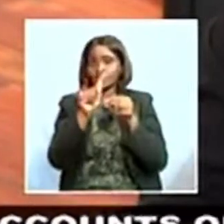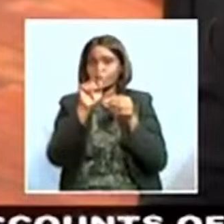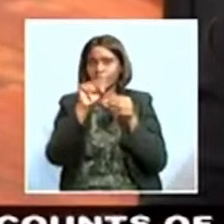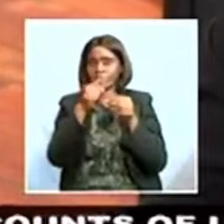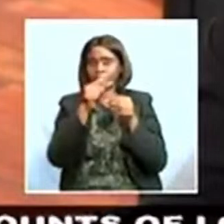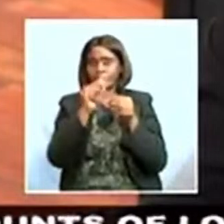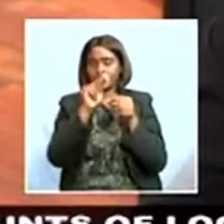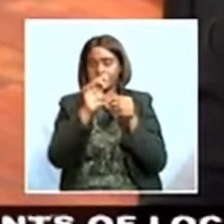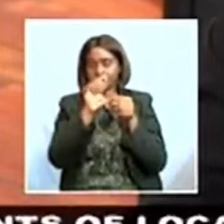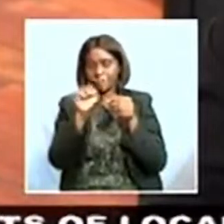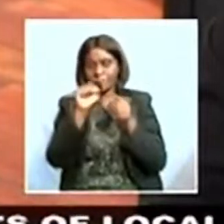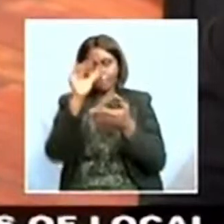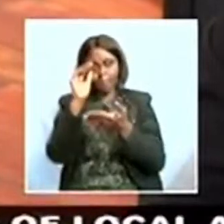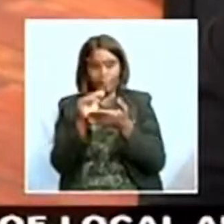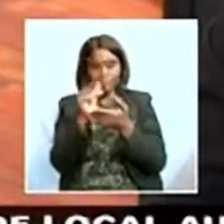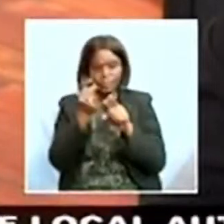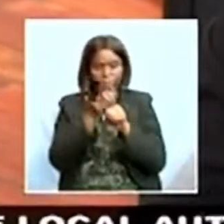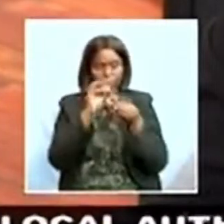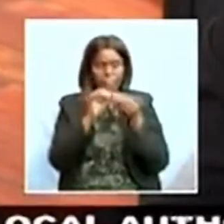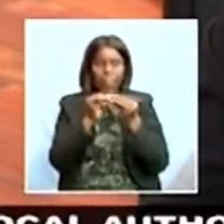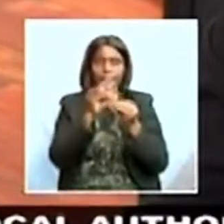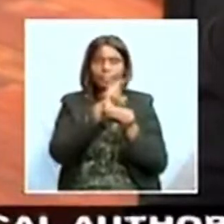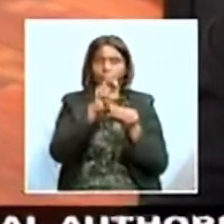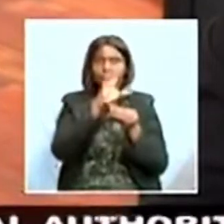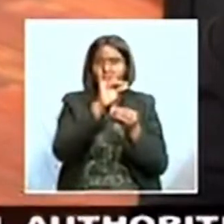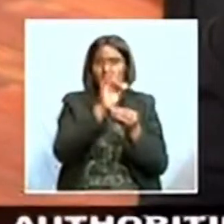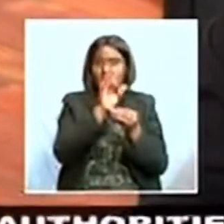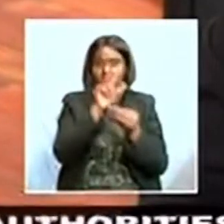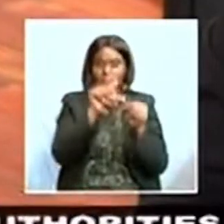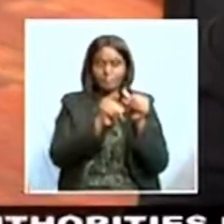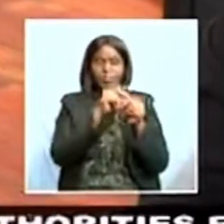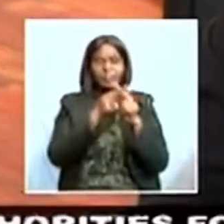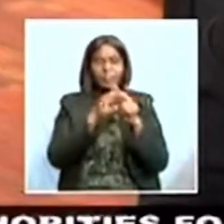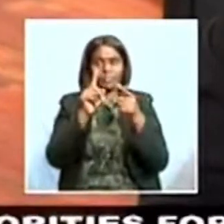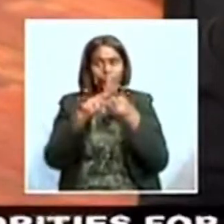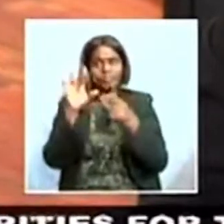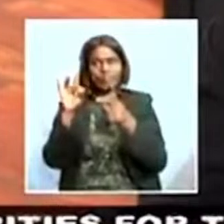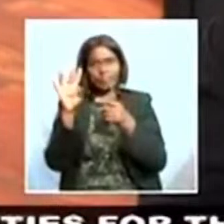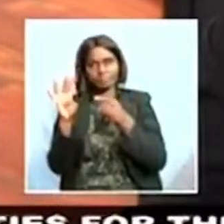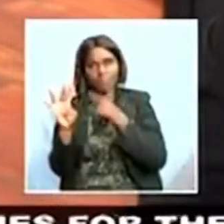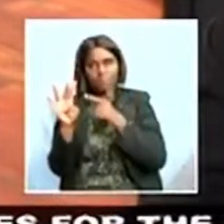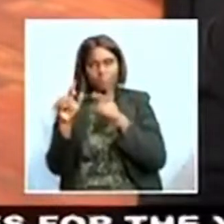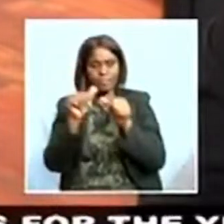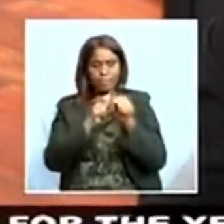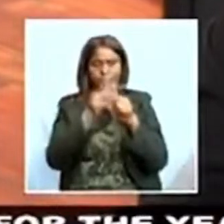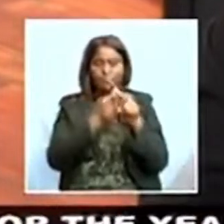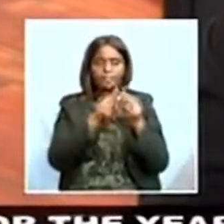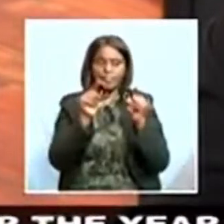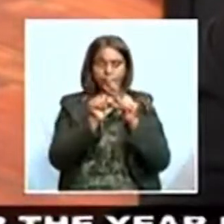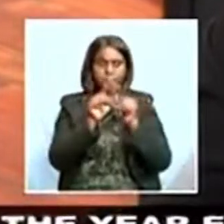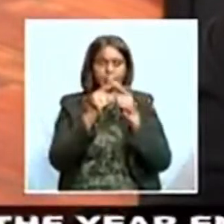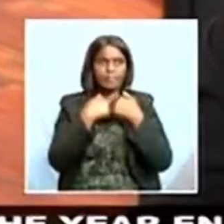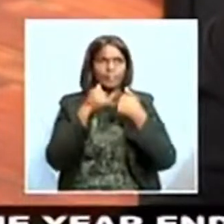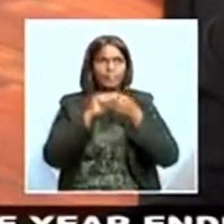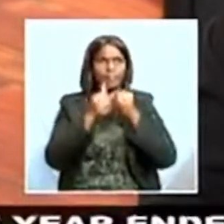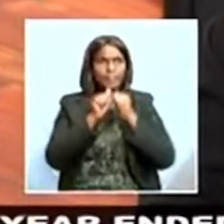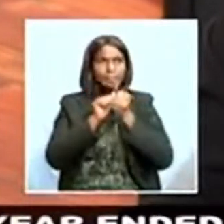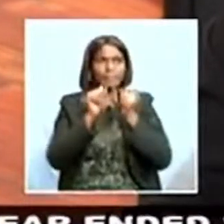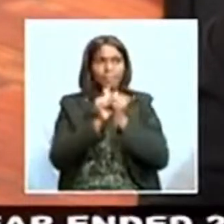had reduced from an average of 280 tons per month to 84 per month, affecting the collectible amount